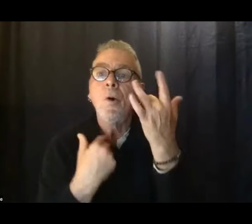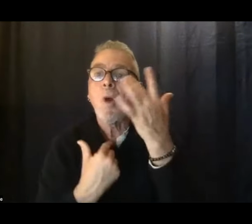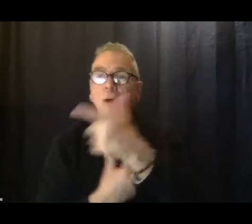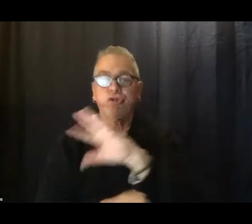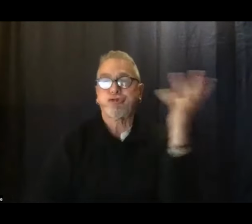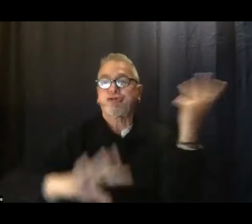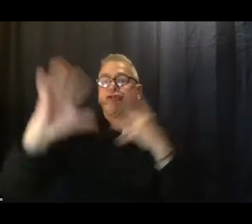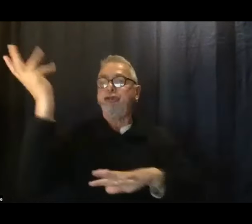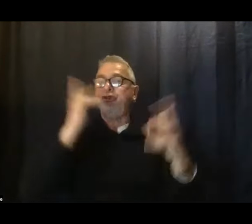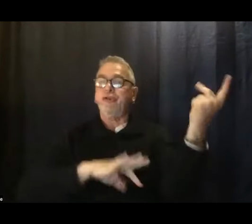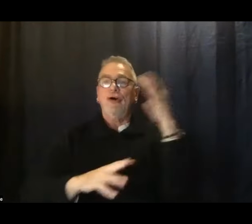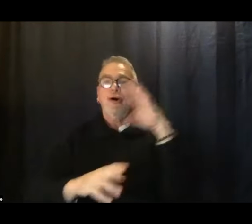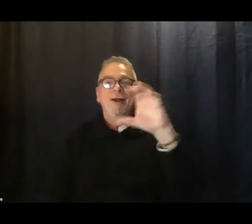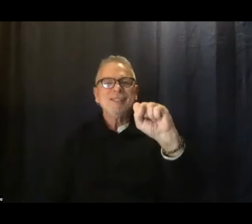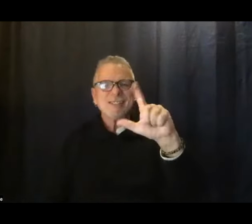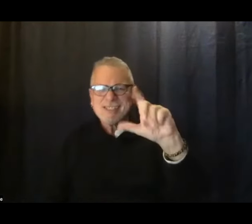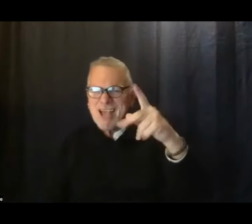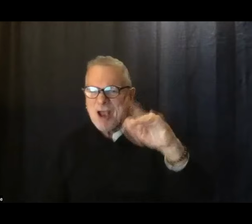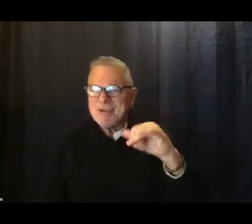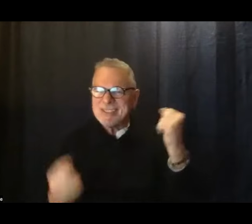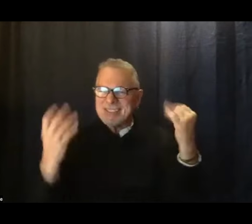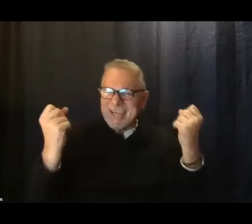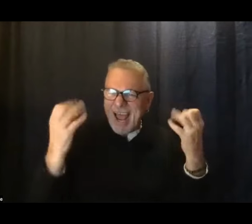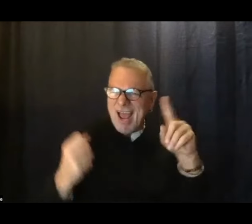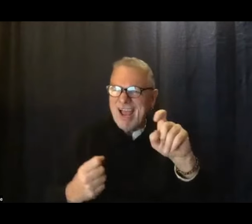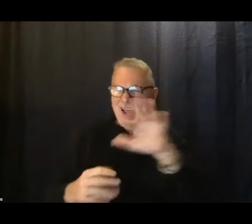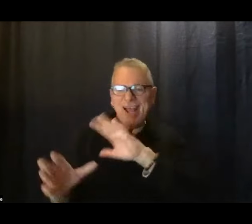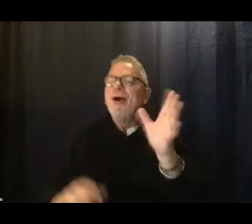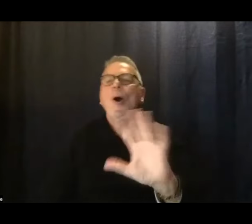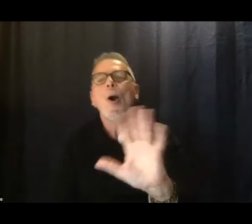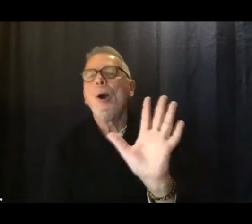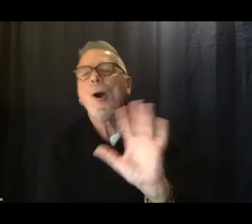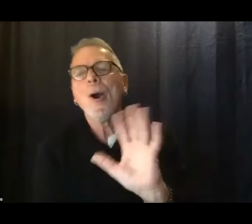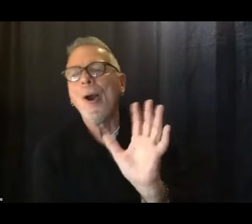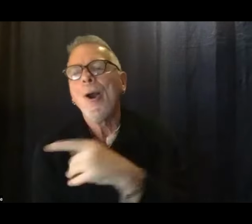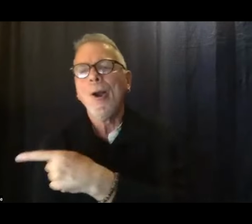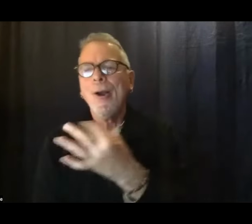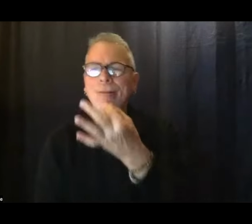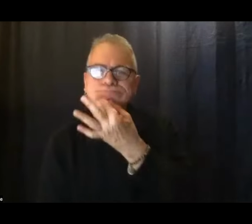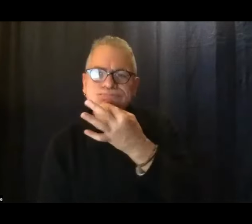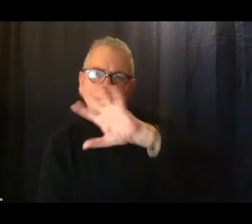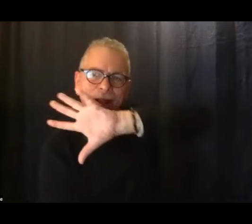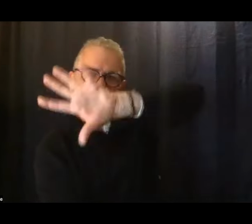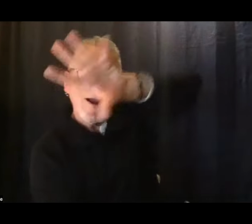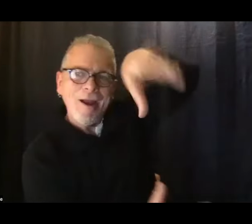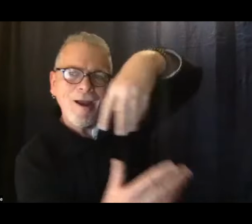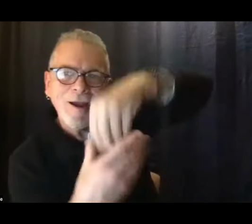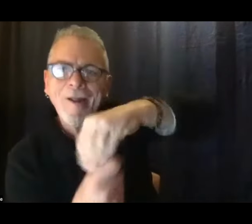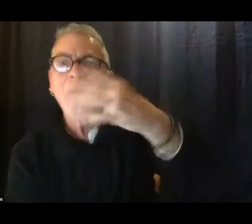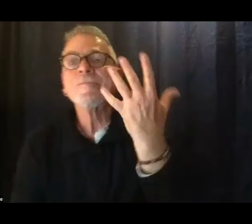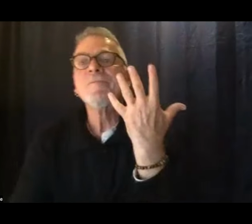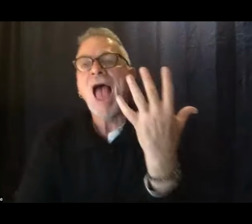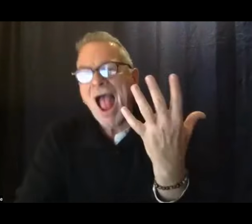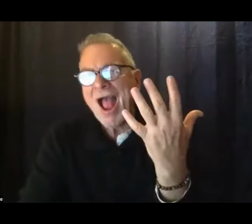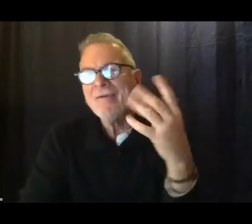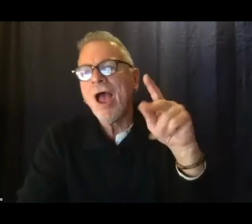can be truly difficult to catch. There's a style to them, etc. But